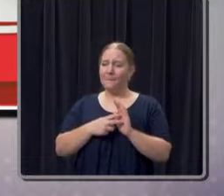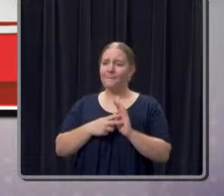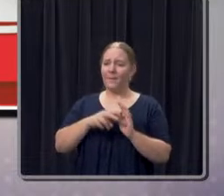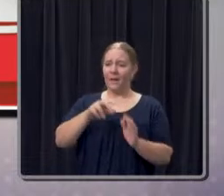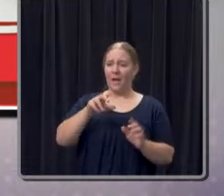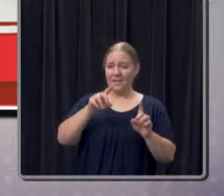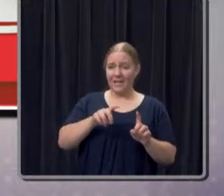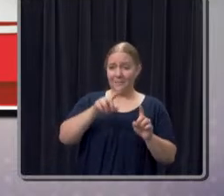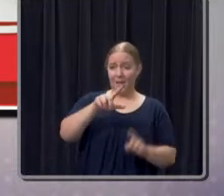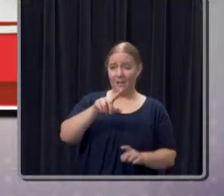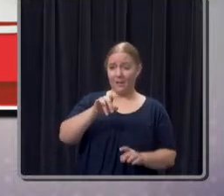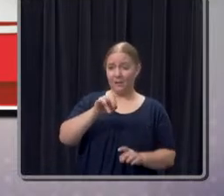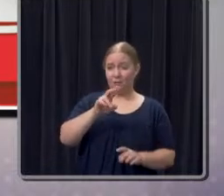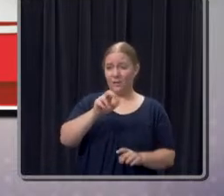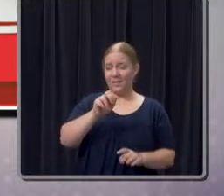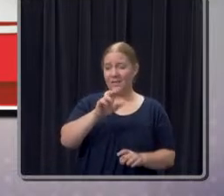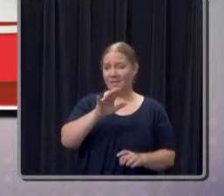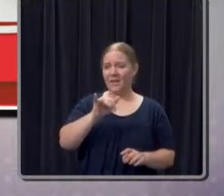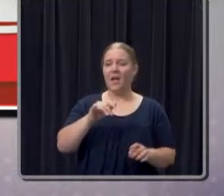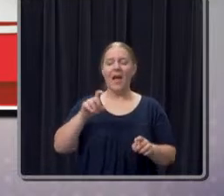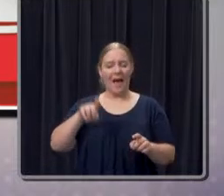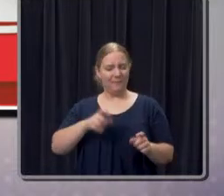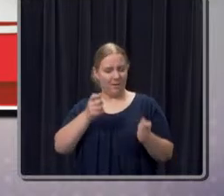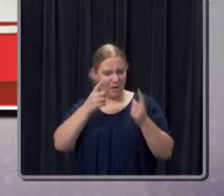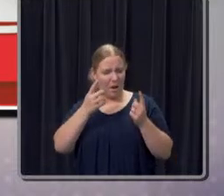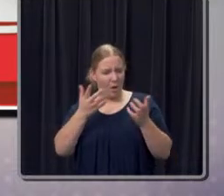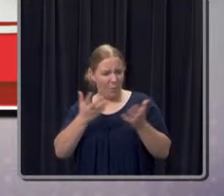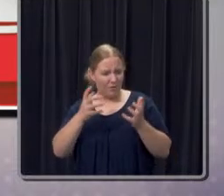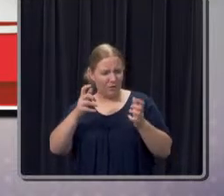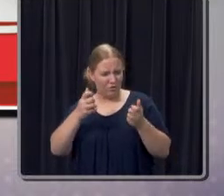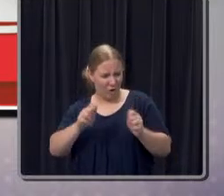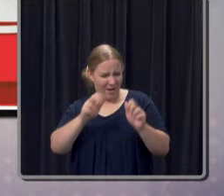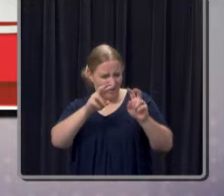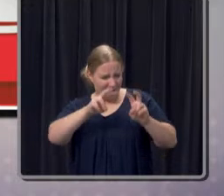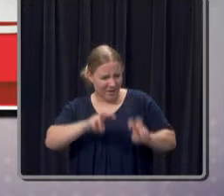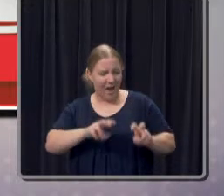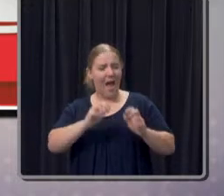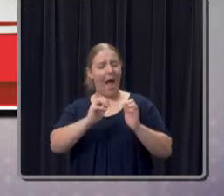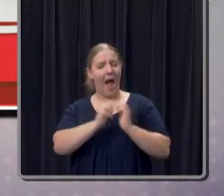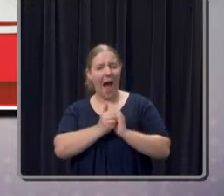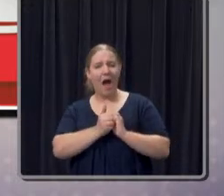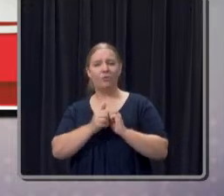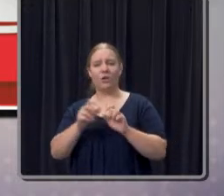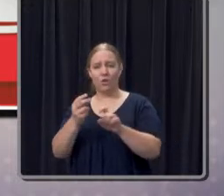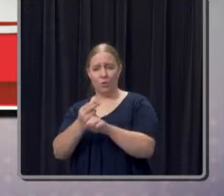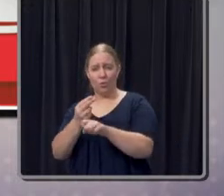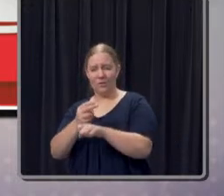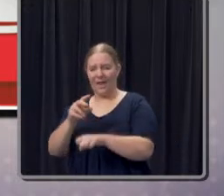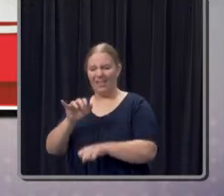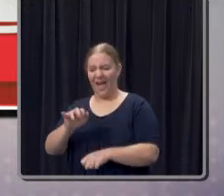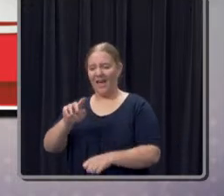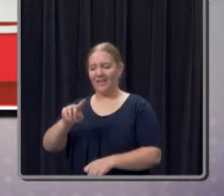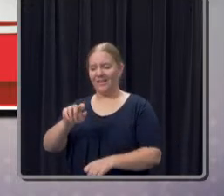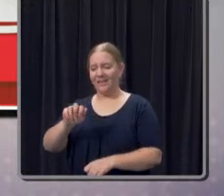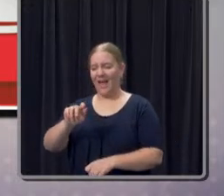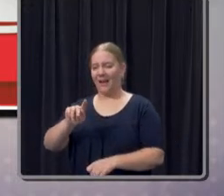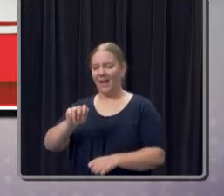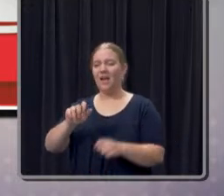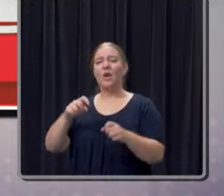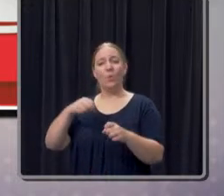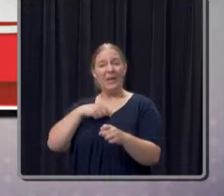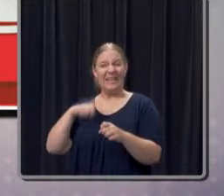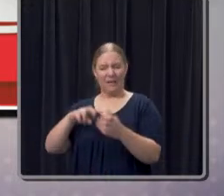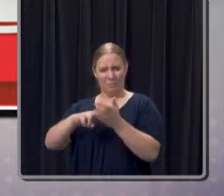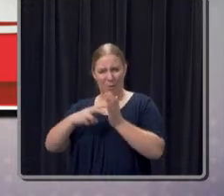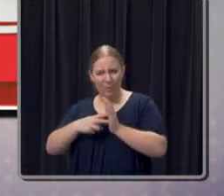to understand what it is that we're trying to assess and how we're going to use that data. So we really need a purpose out there in